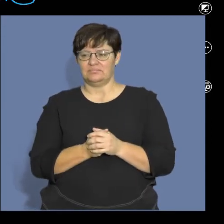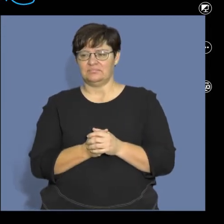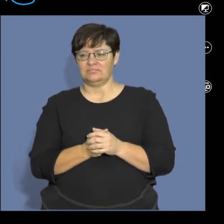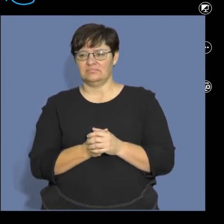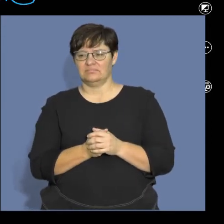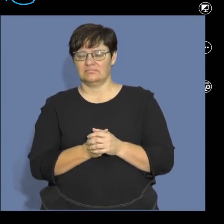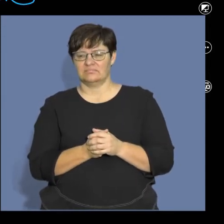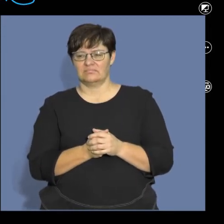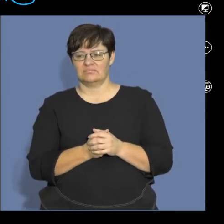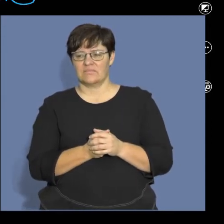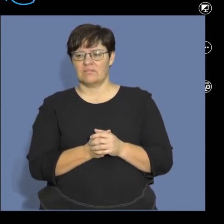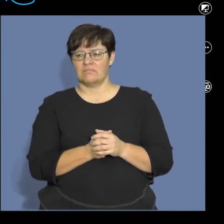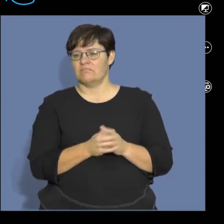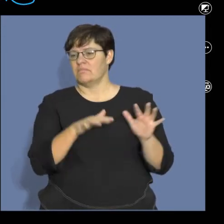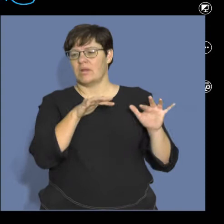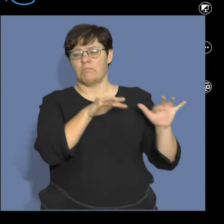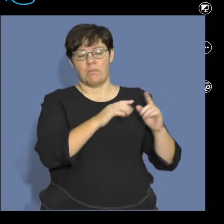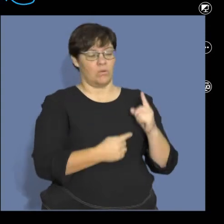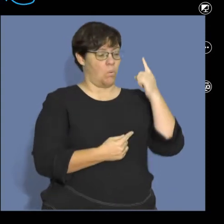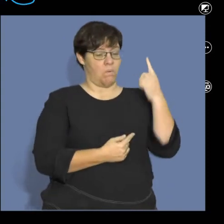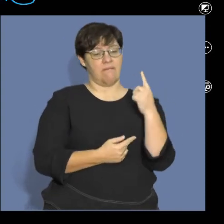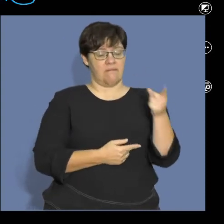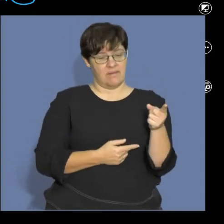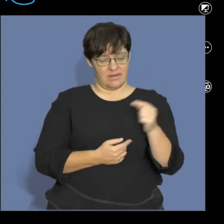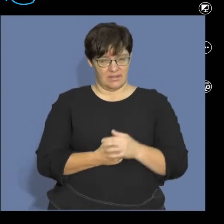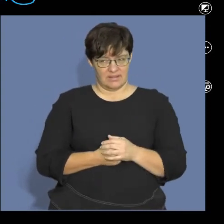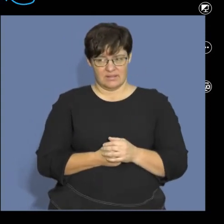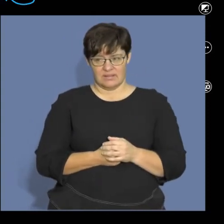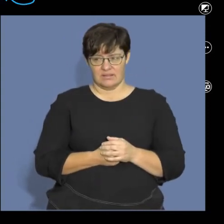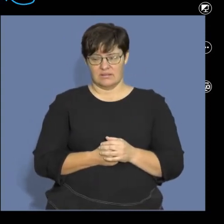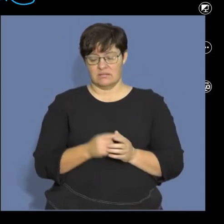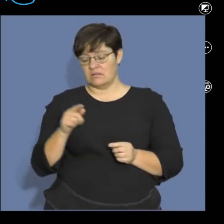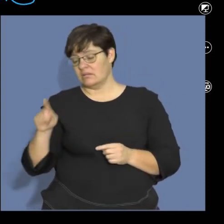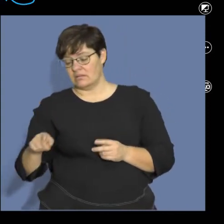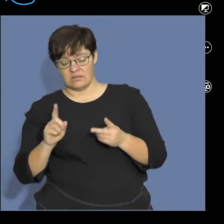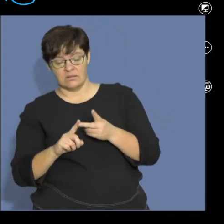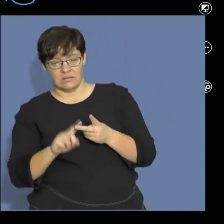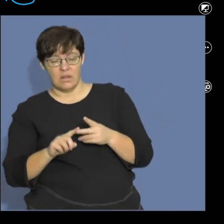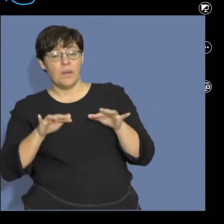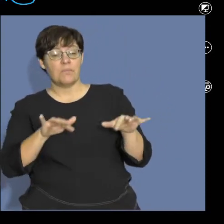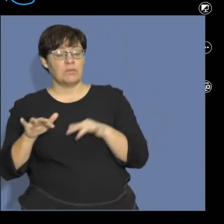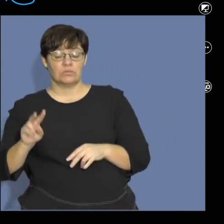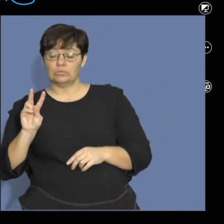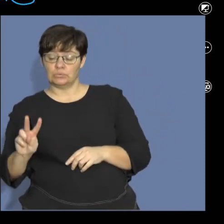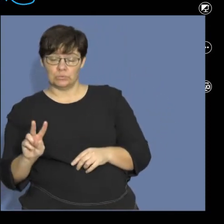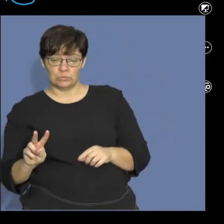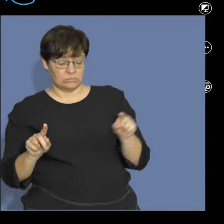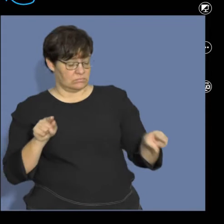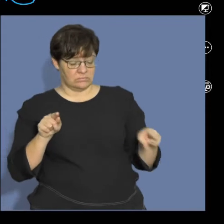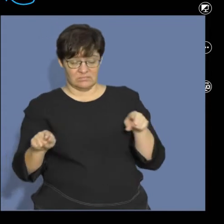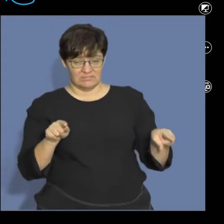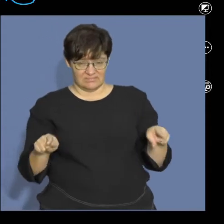for example, was our population number 1, and this is our population